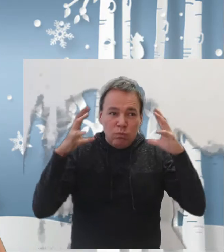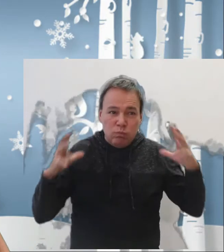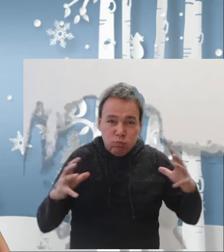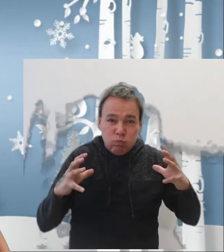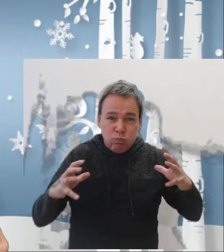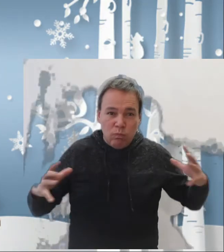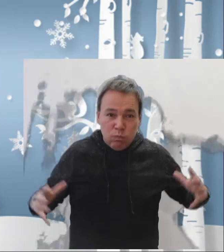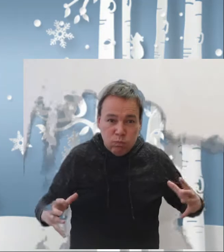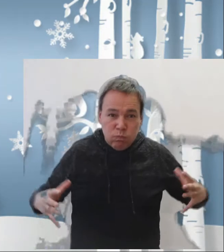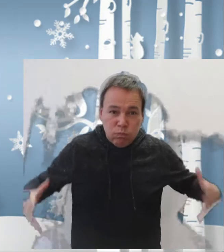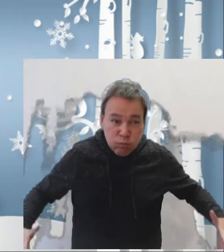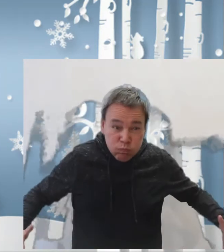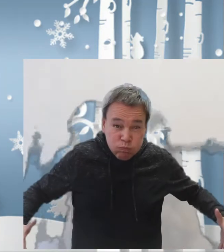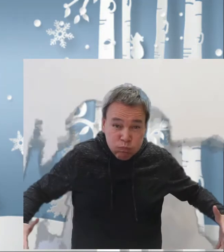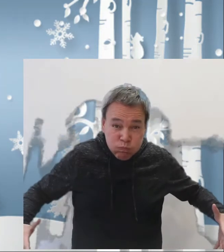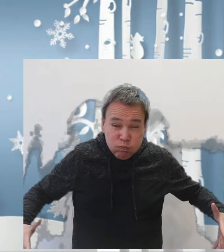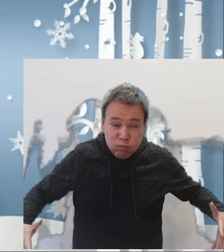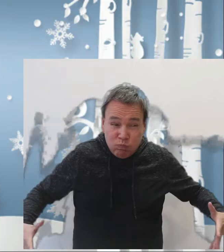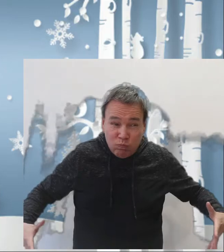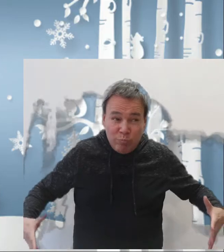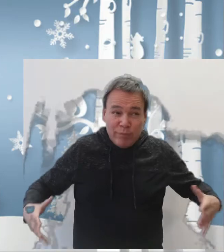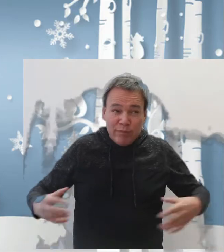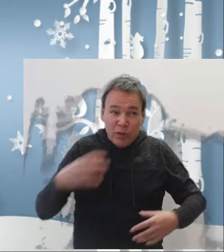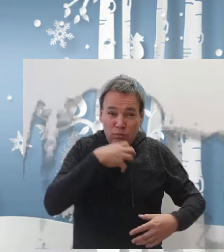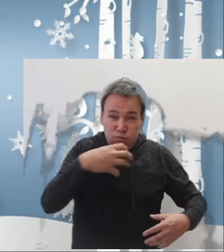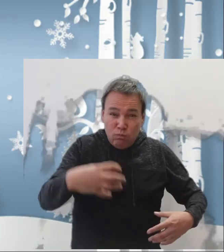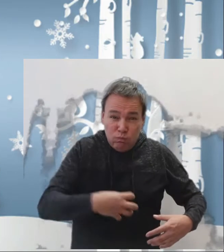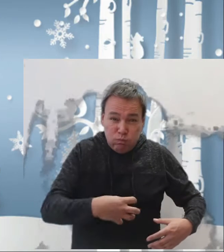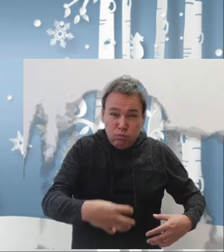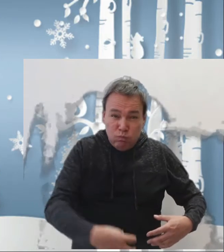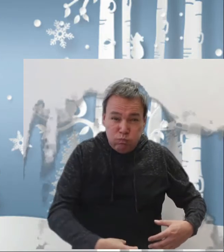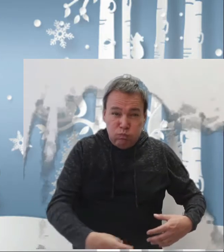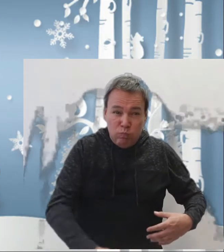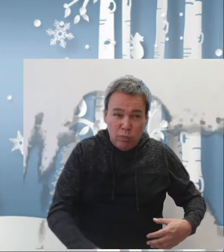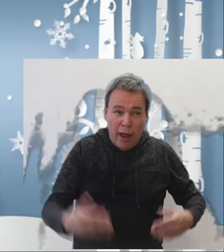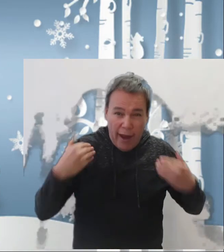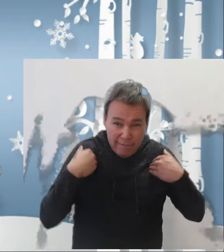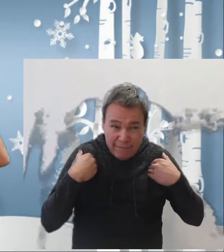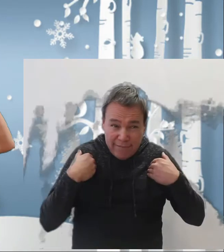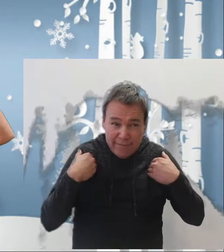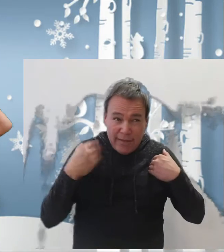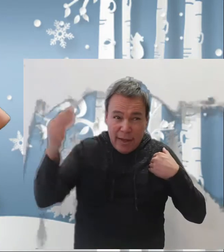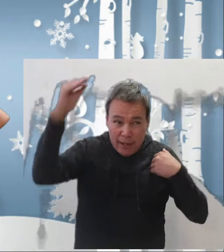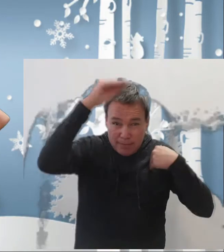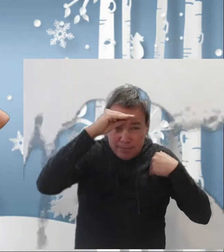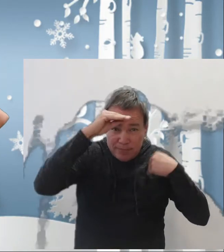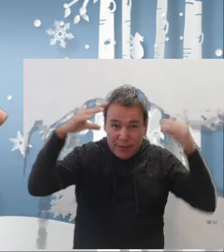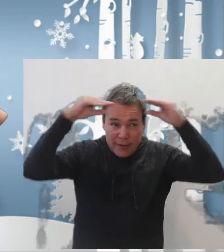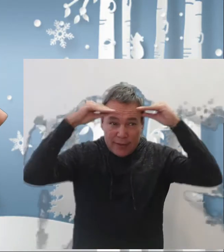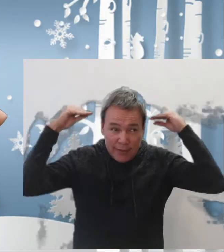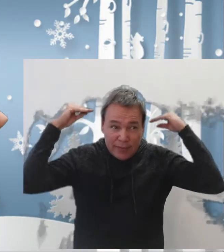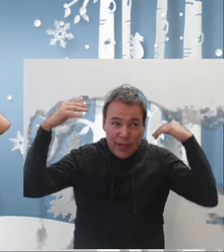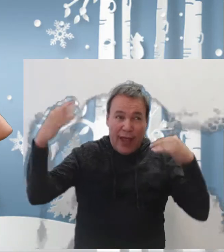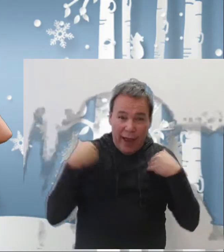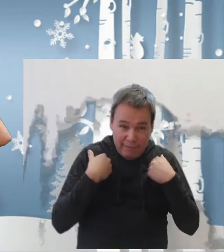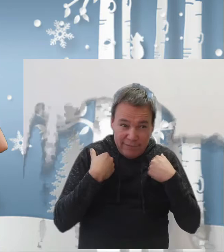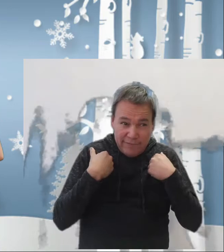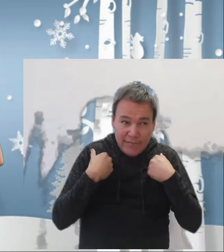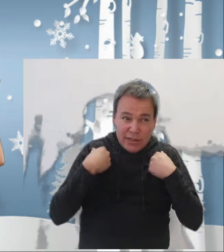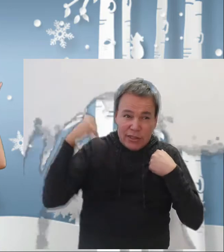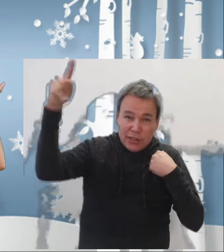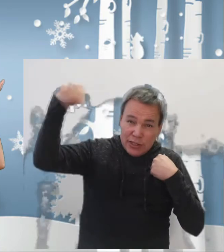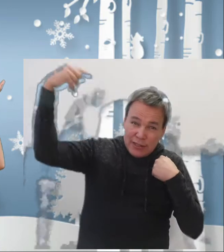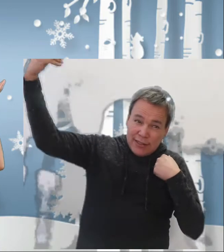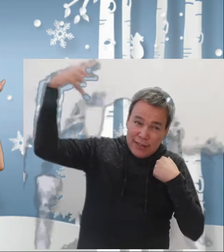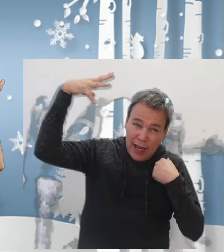and fat. Here are my buttons, and here is my hat. When the sun comes out,